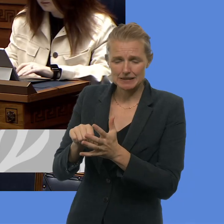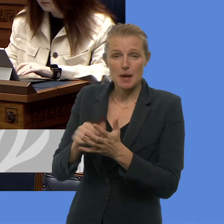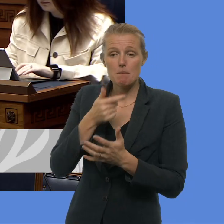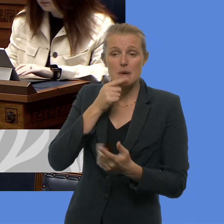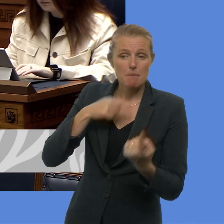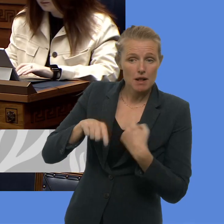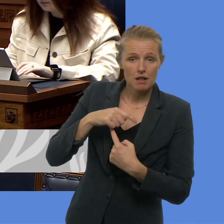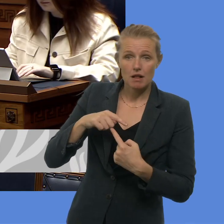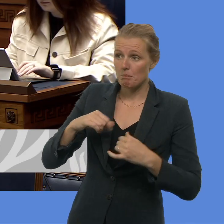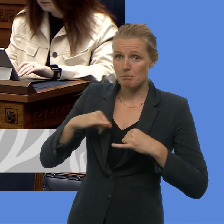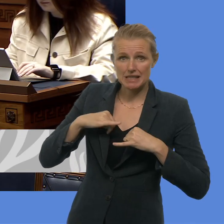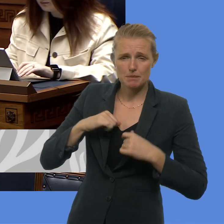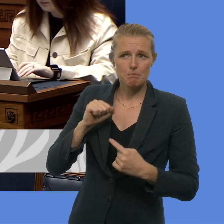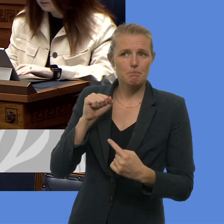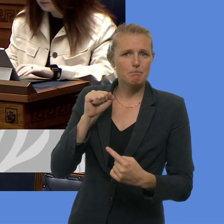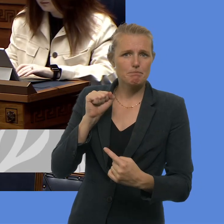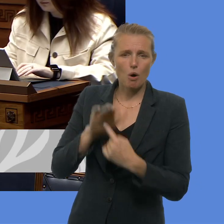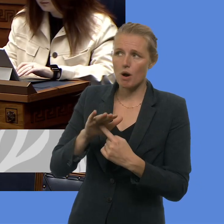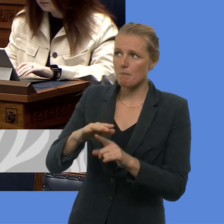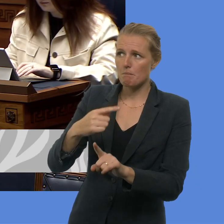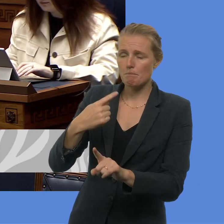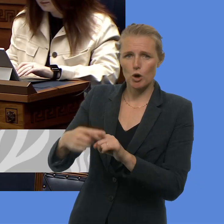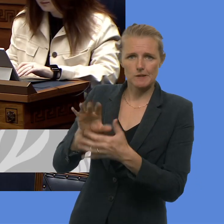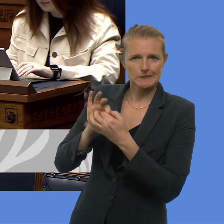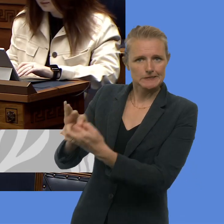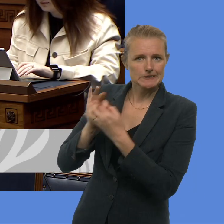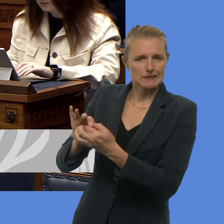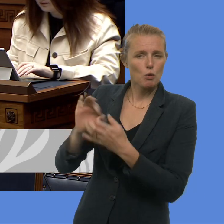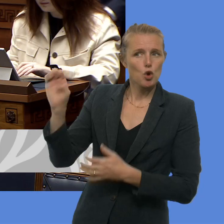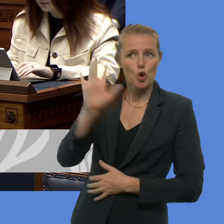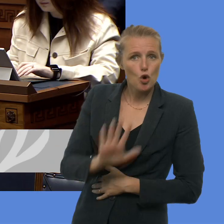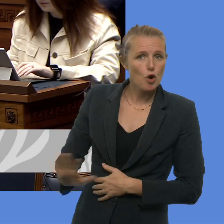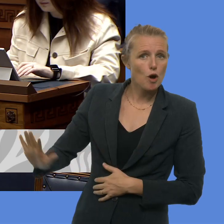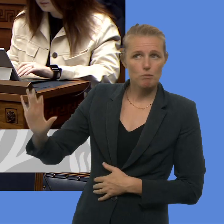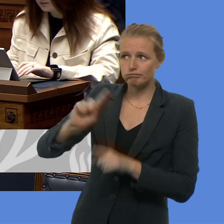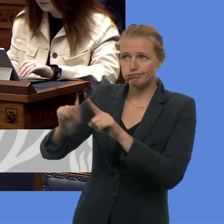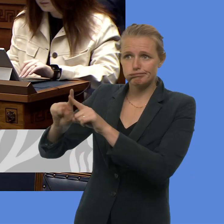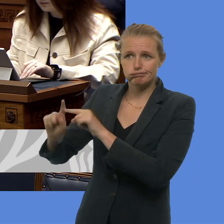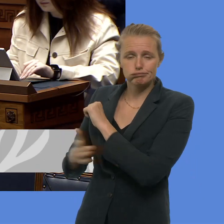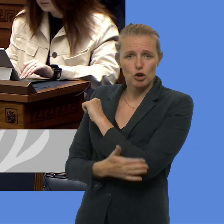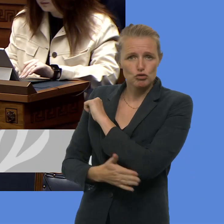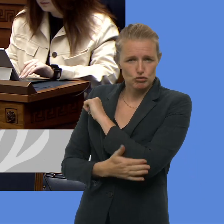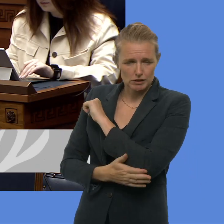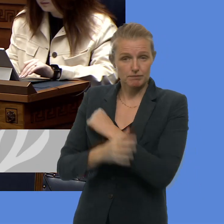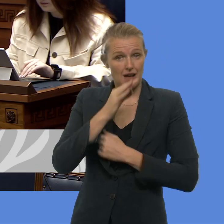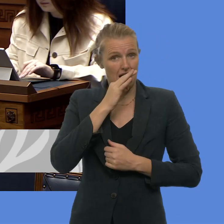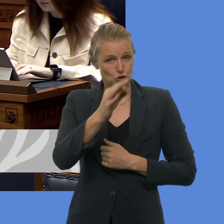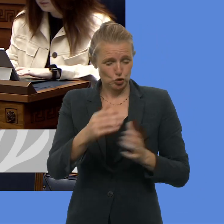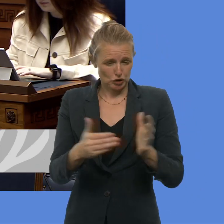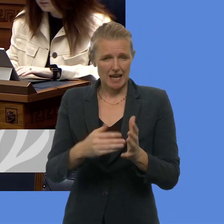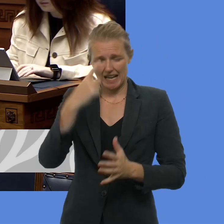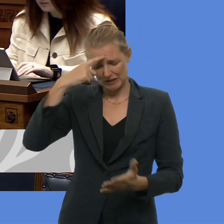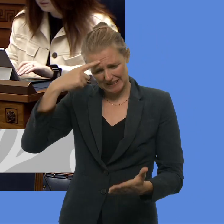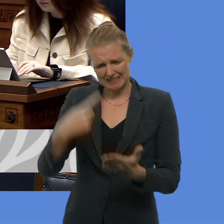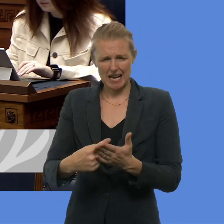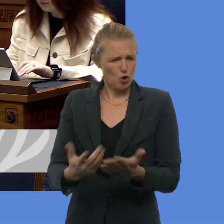absolutely essential that we engage positively and productively with our European neighbours. So can you commit today to advancing a strategy so that there's something